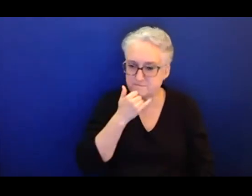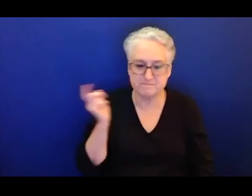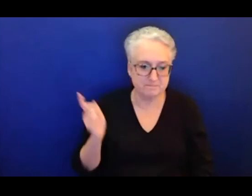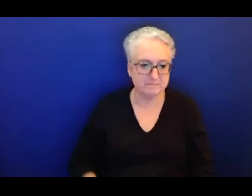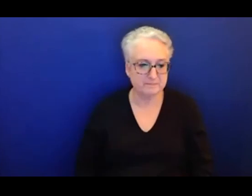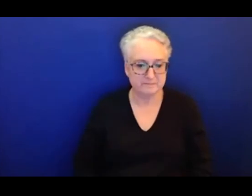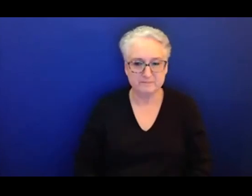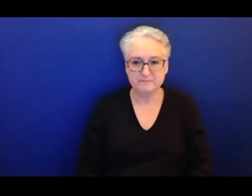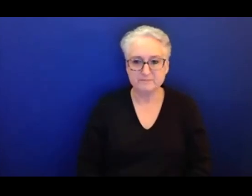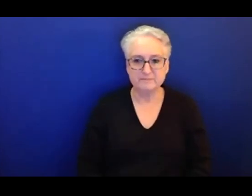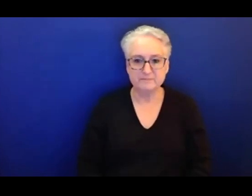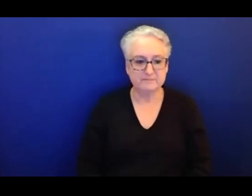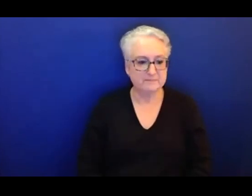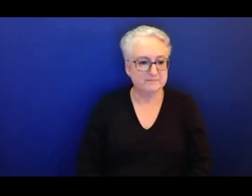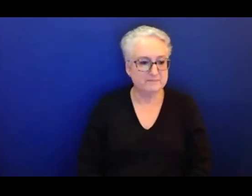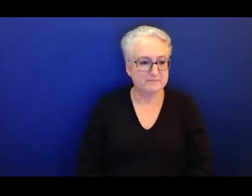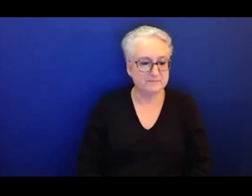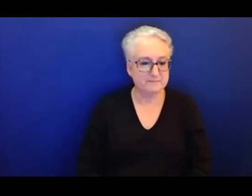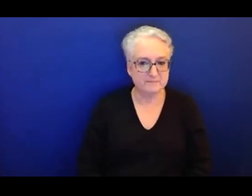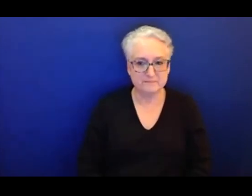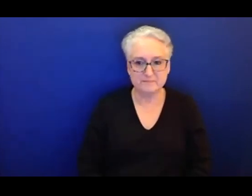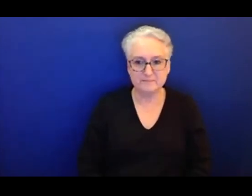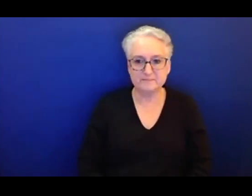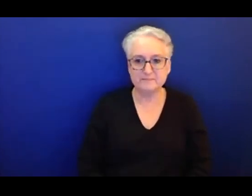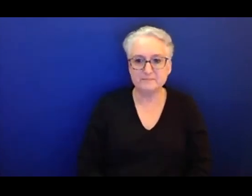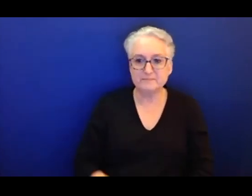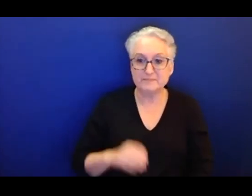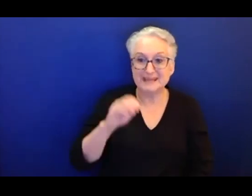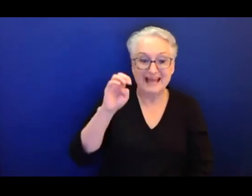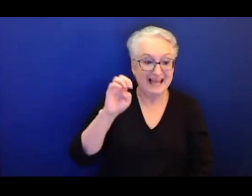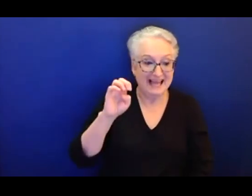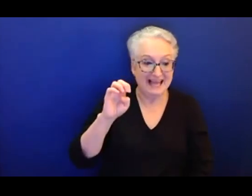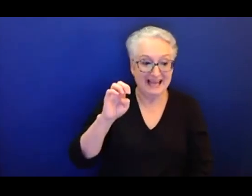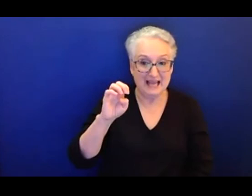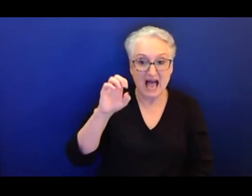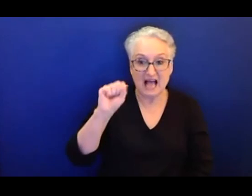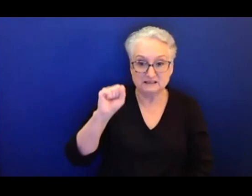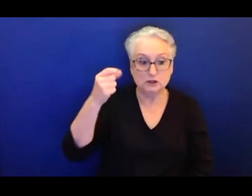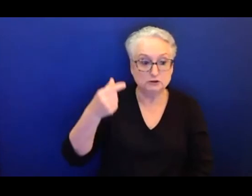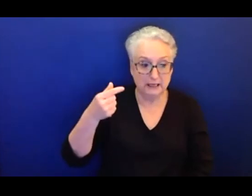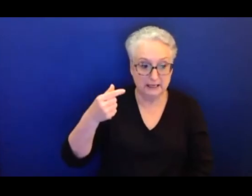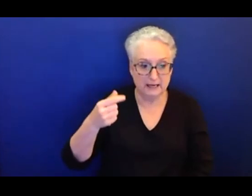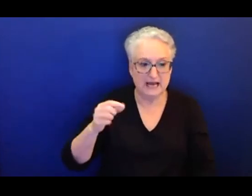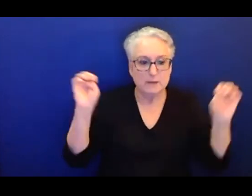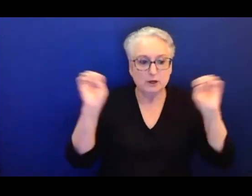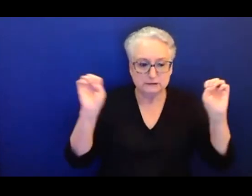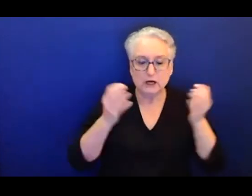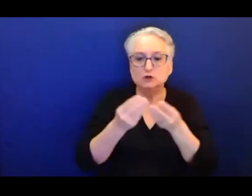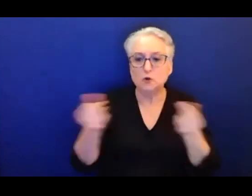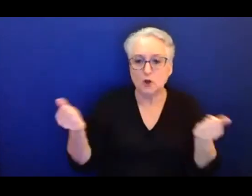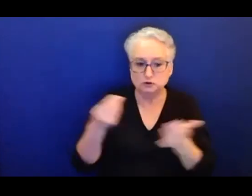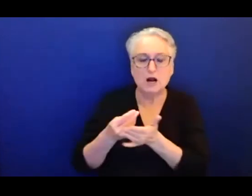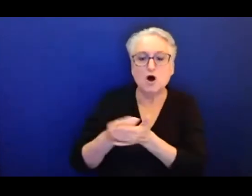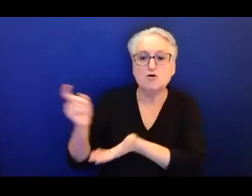The Emergency Solutions Grant, also known as ESG, provides street outreach and emergency shelter